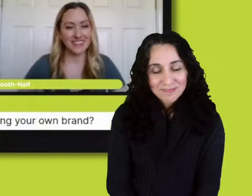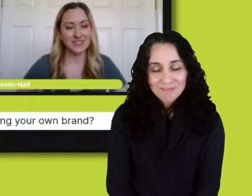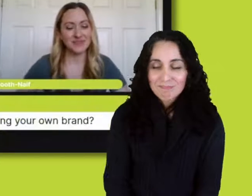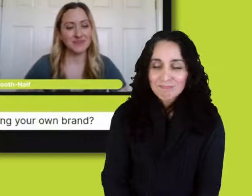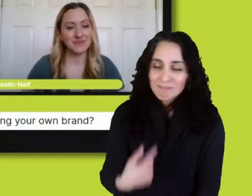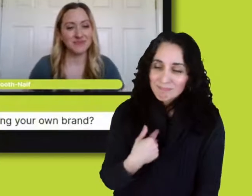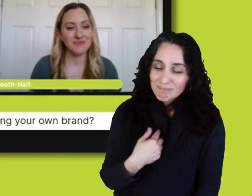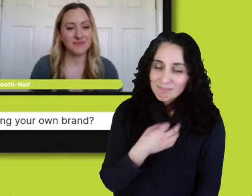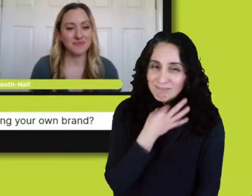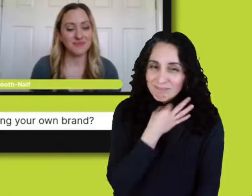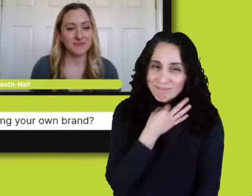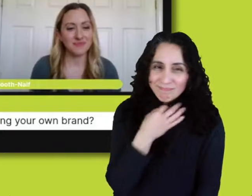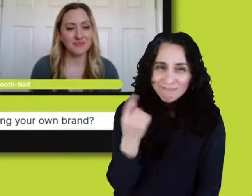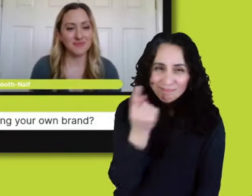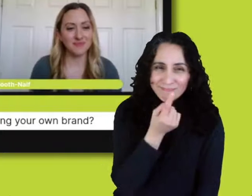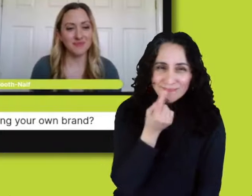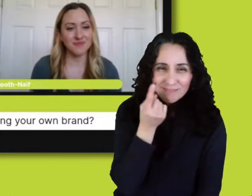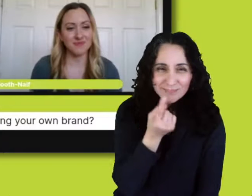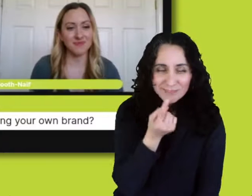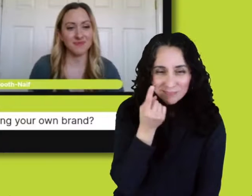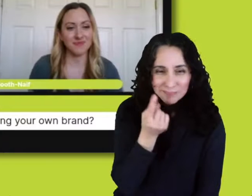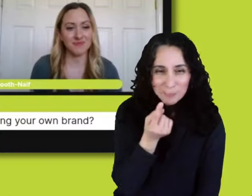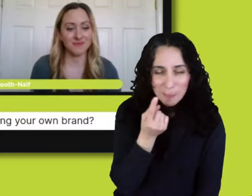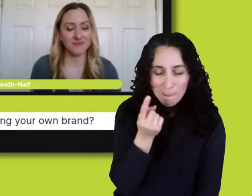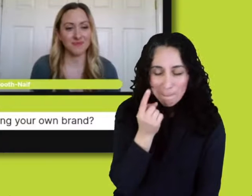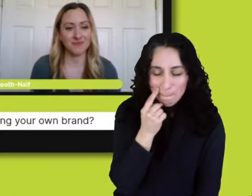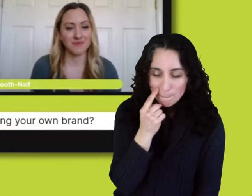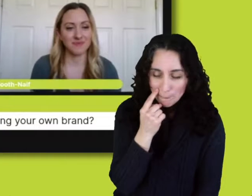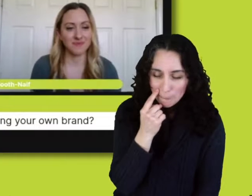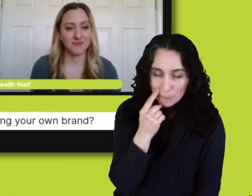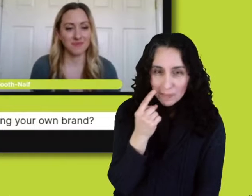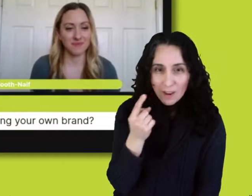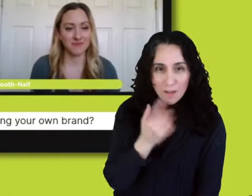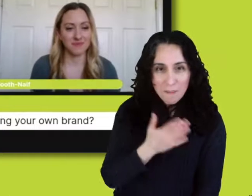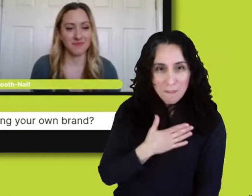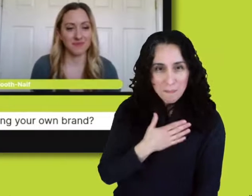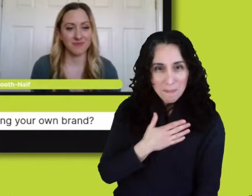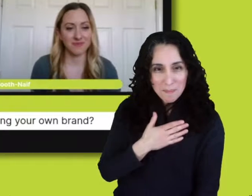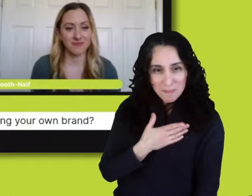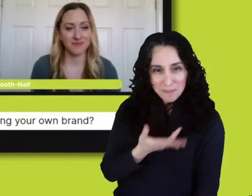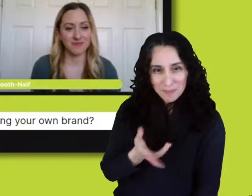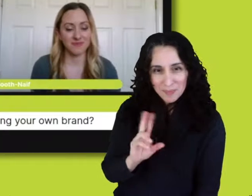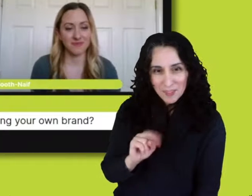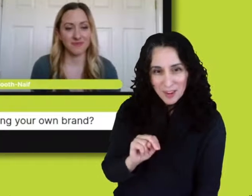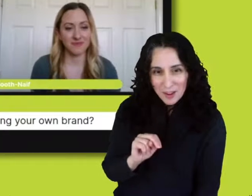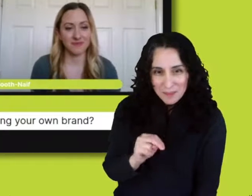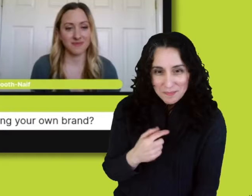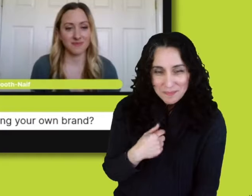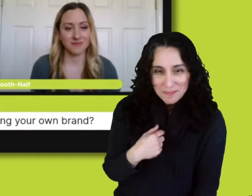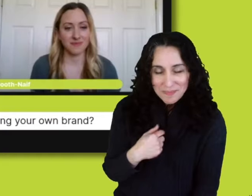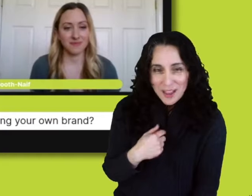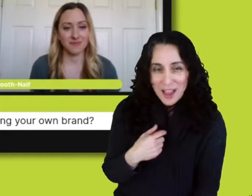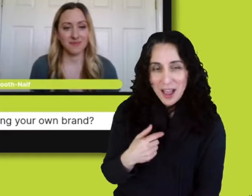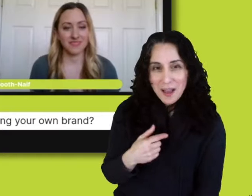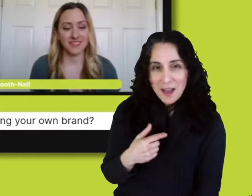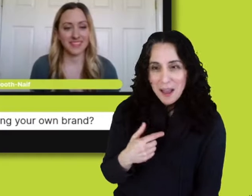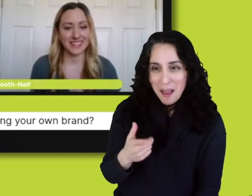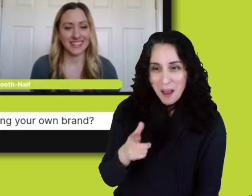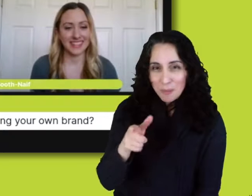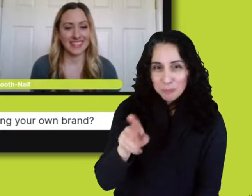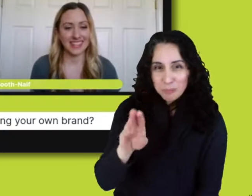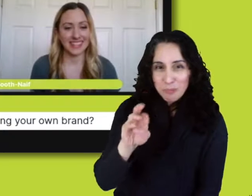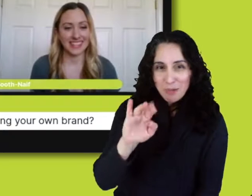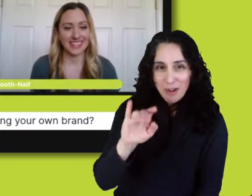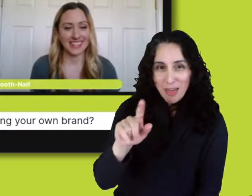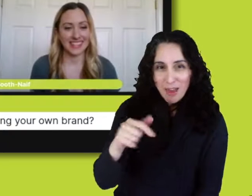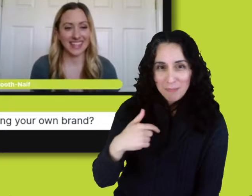I'm wondering, as a follow-up question for just my own, just because I'm like